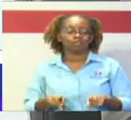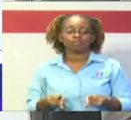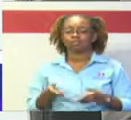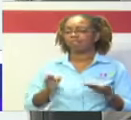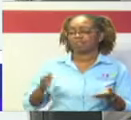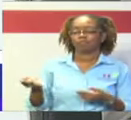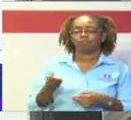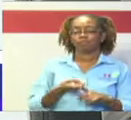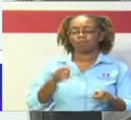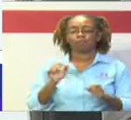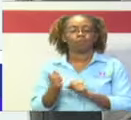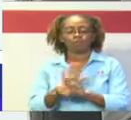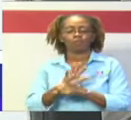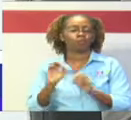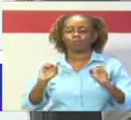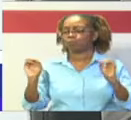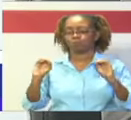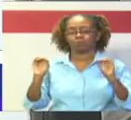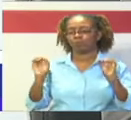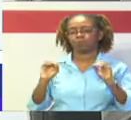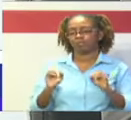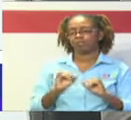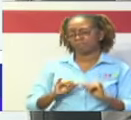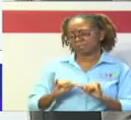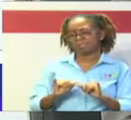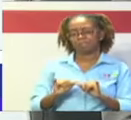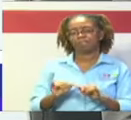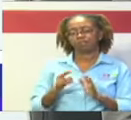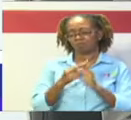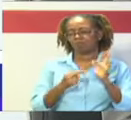exactly what is being asked. I heard you ask that whether the